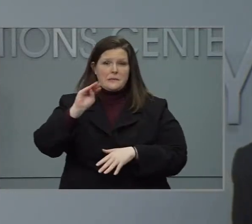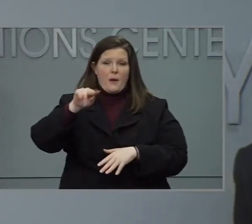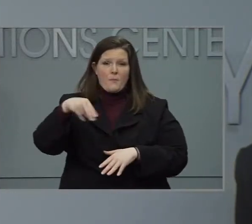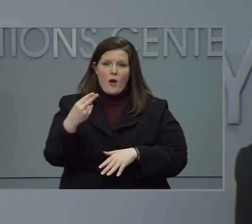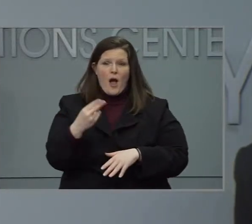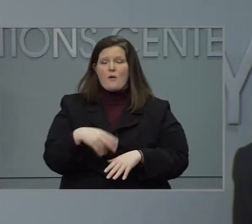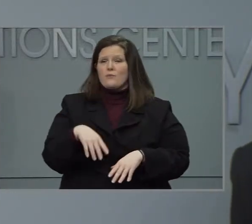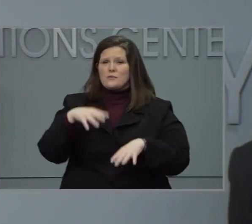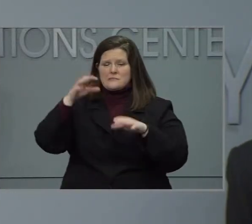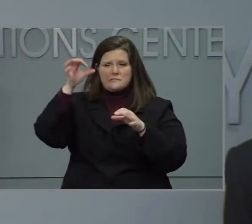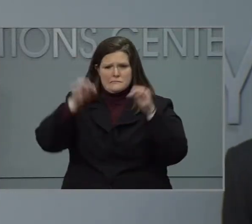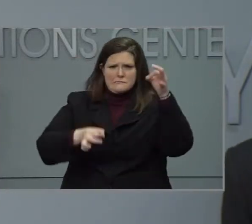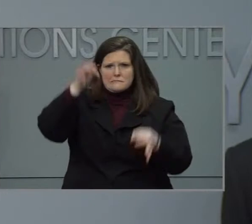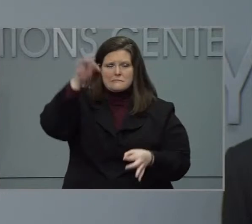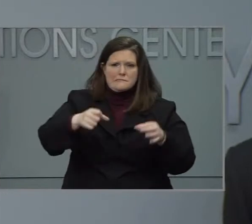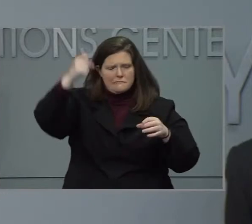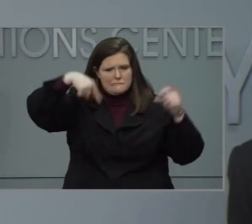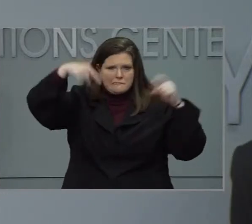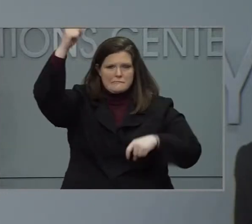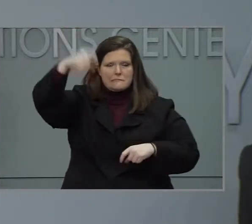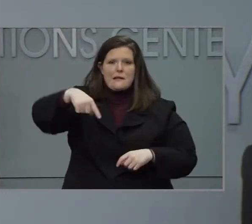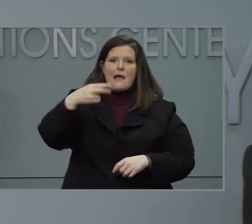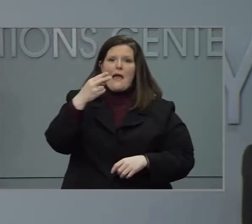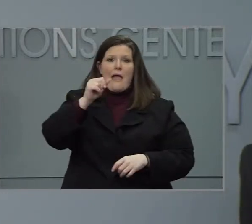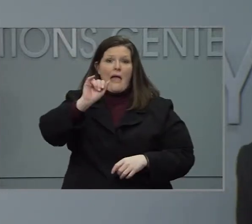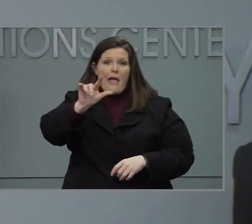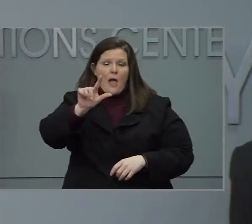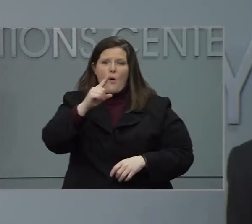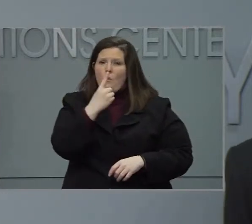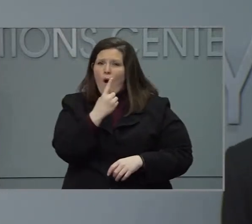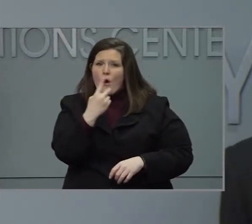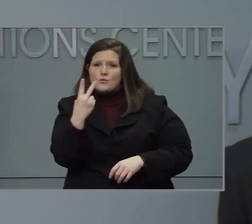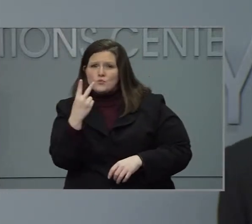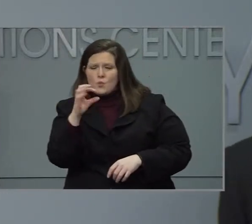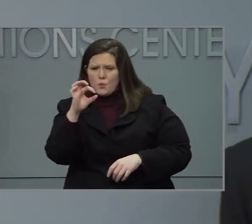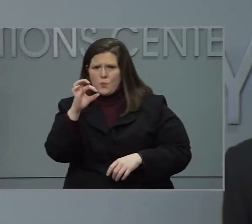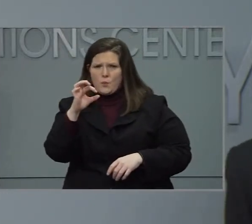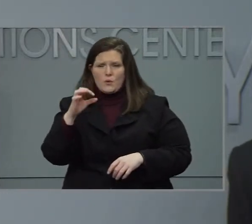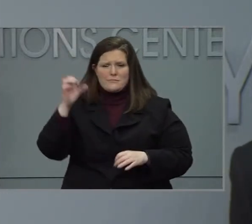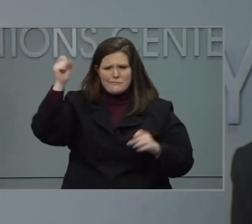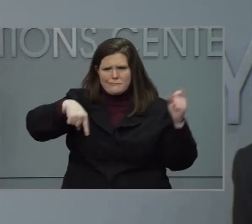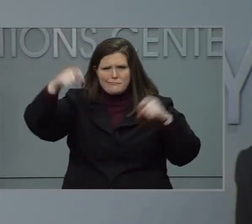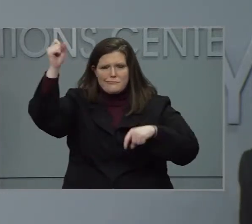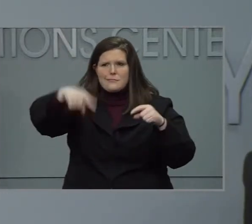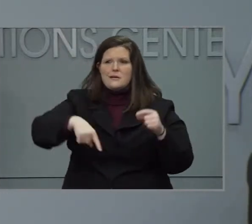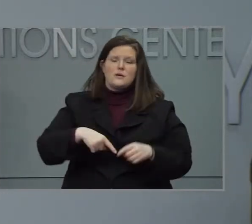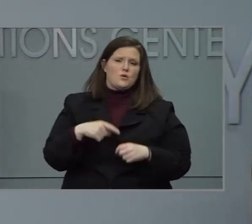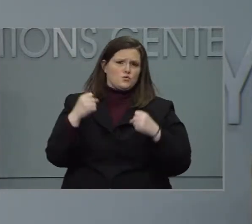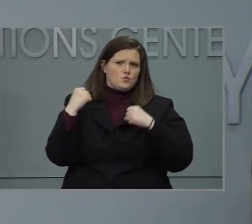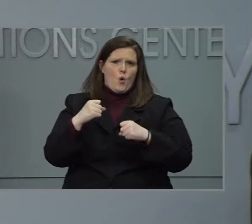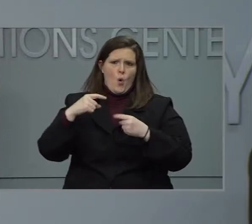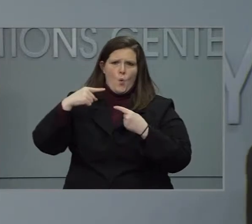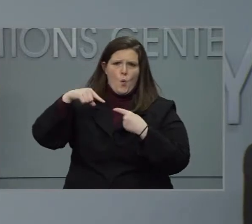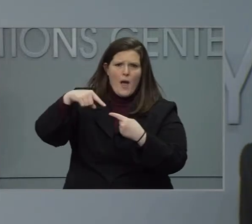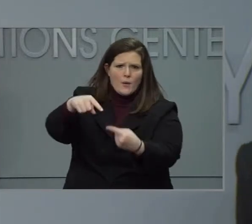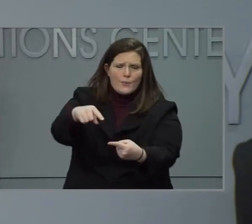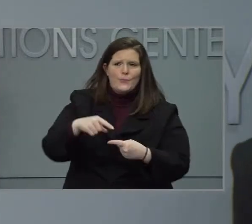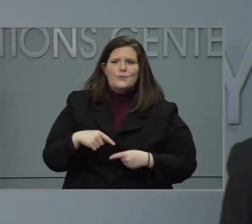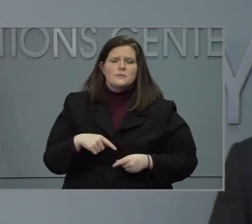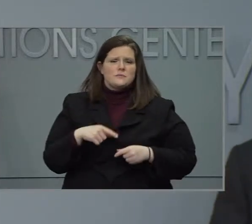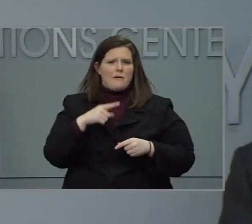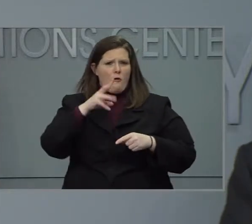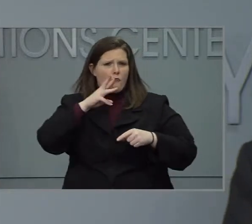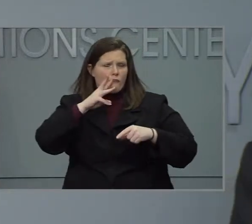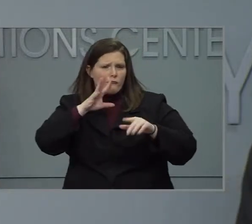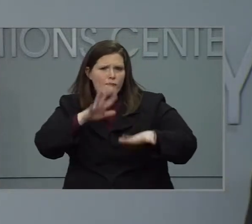in diameter are possible with these storms. Strong tornadoes could also develop across the state with this system. Localized flooding